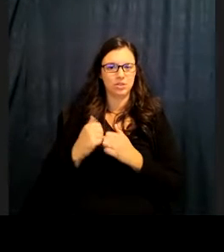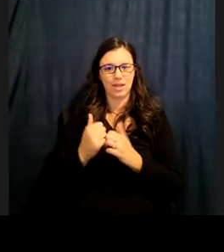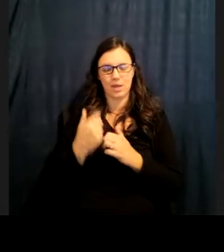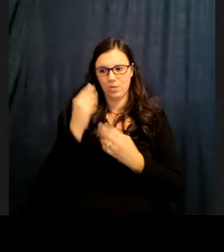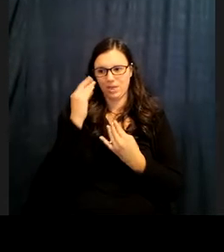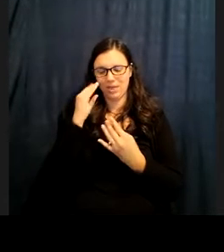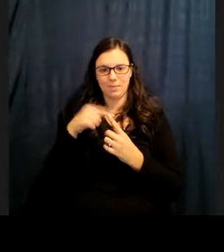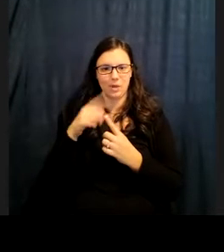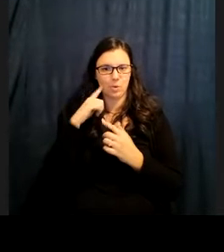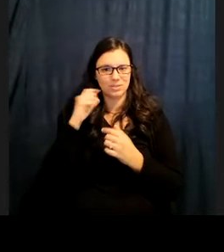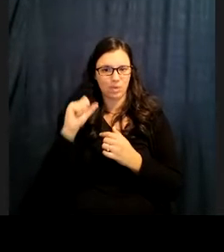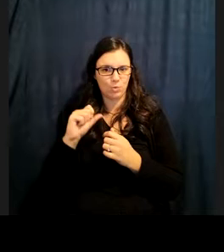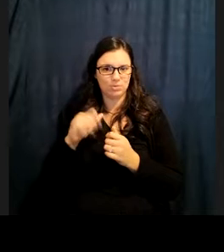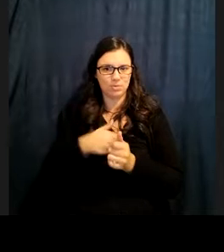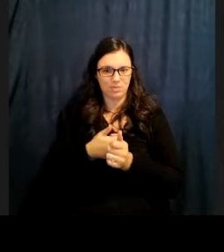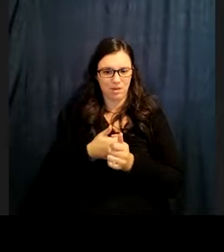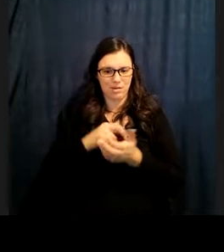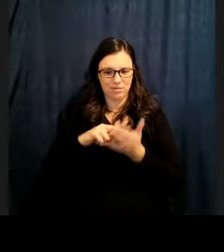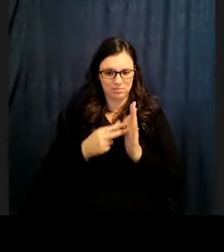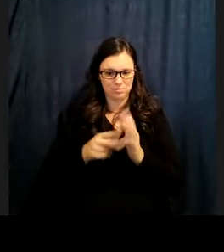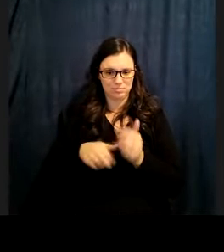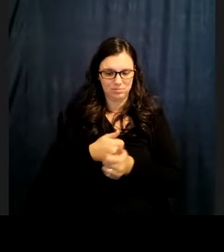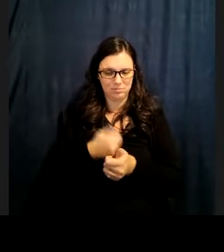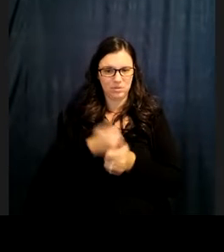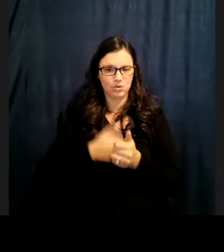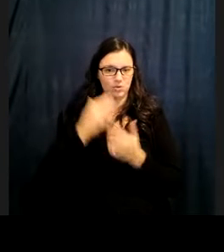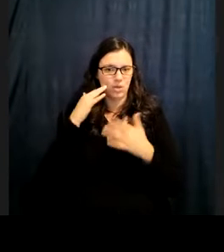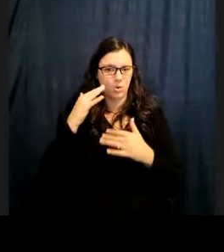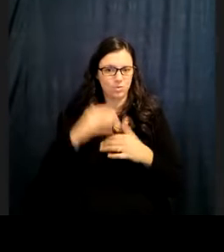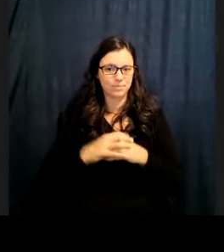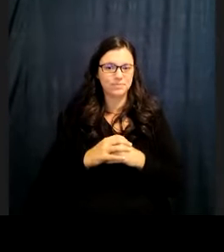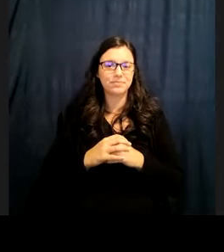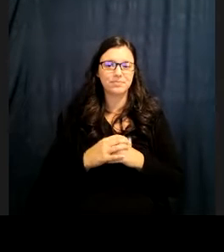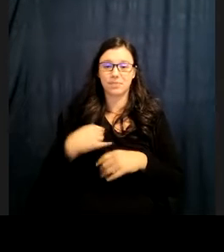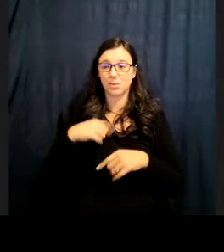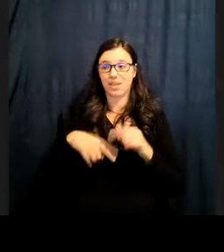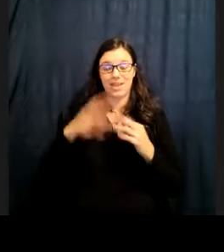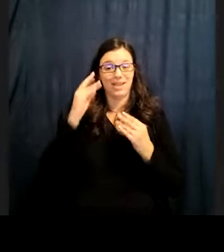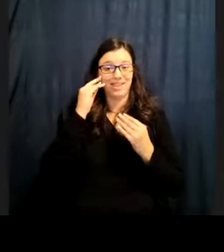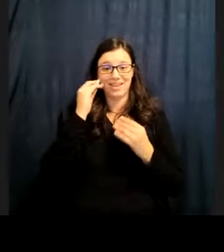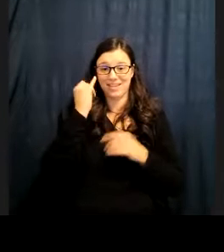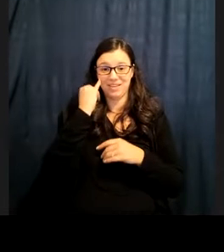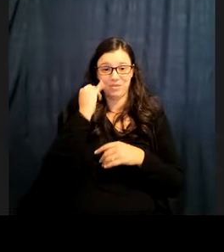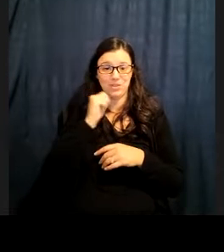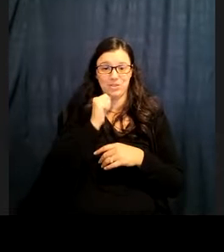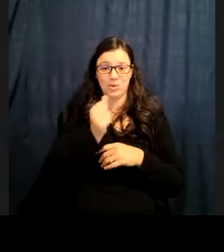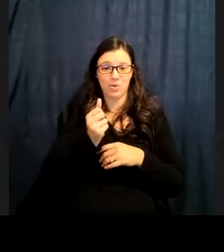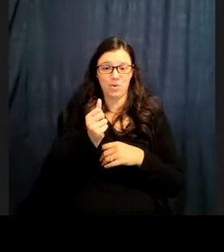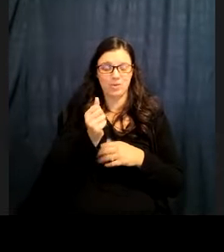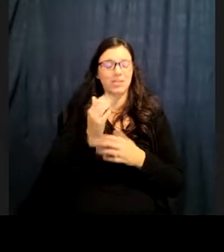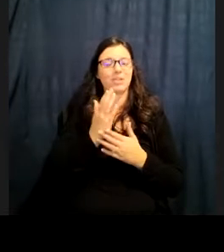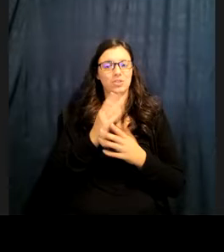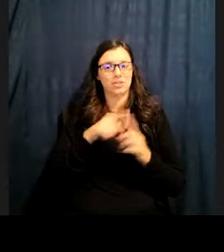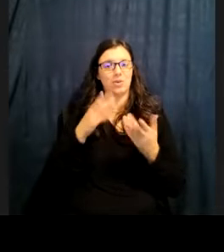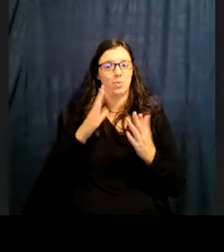sounds and what's behind each sound. Mm-hmm. And then we can't even think if we don't, you know, there are different ways